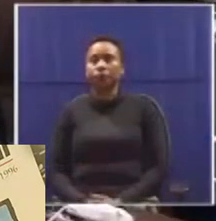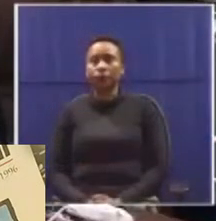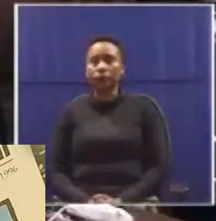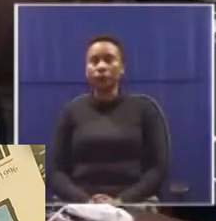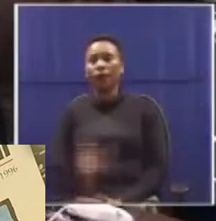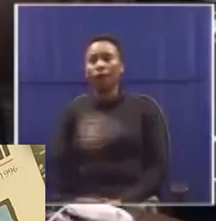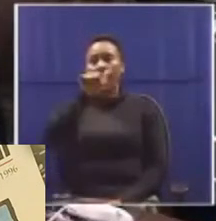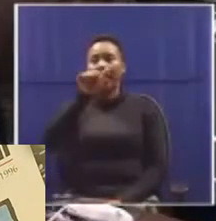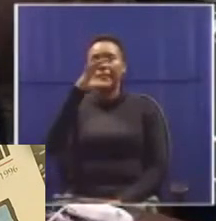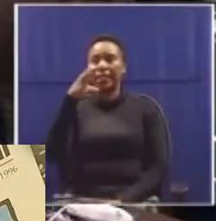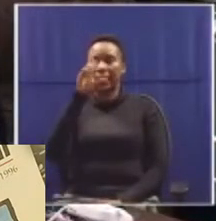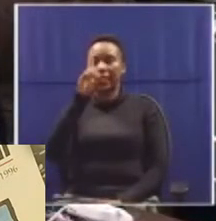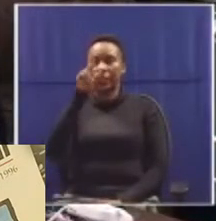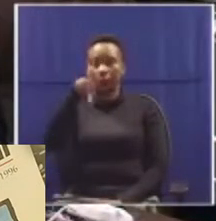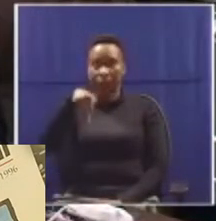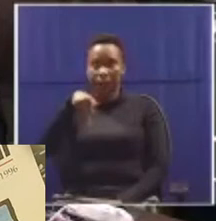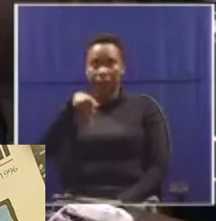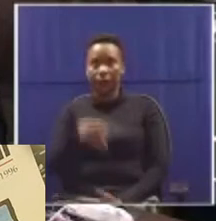the icdp